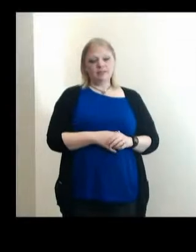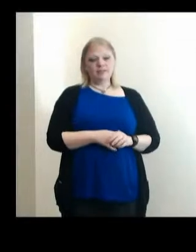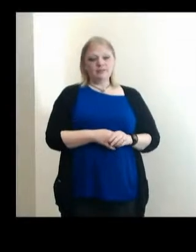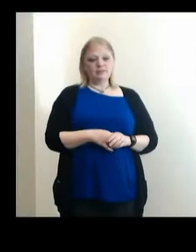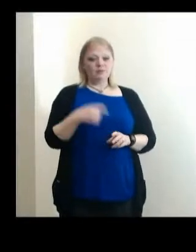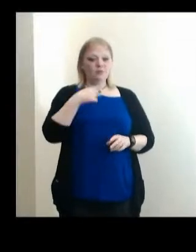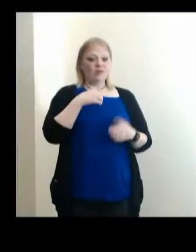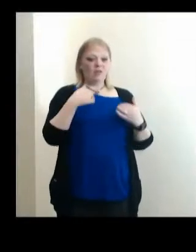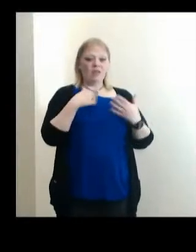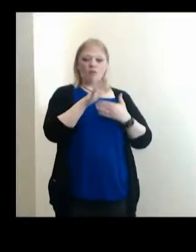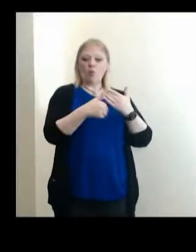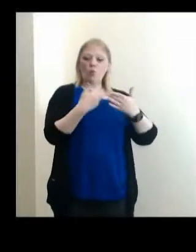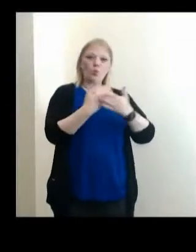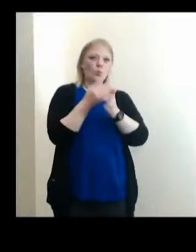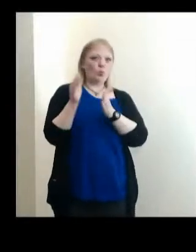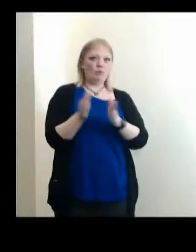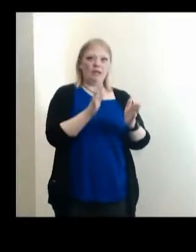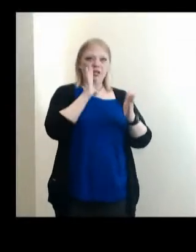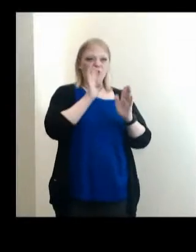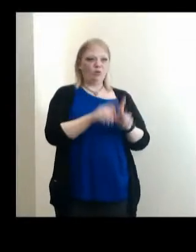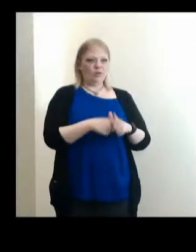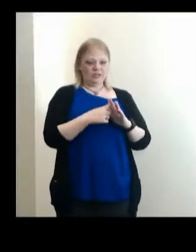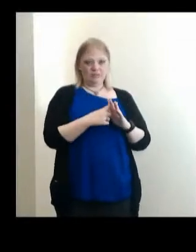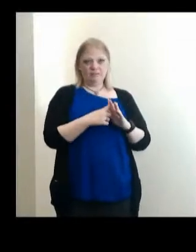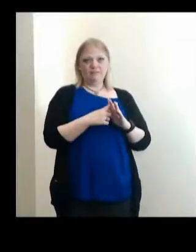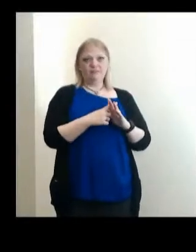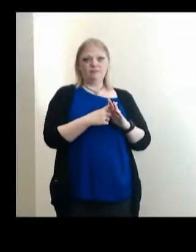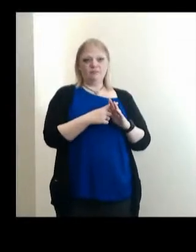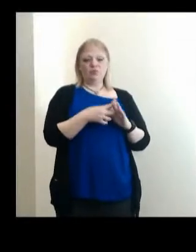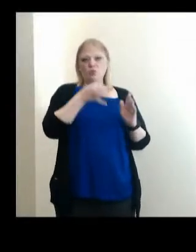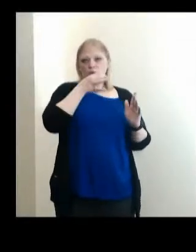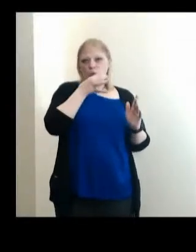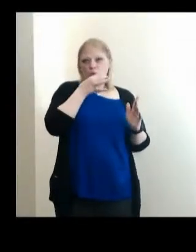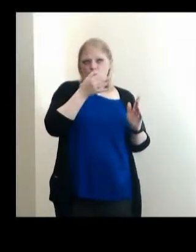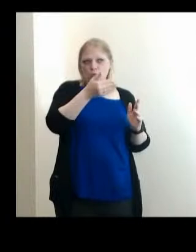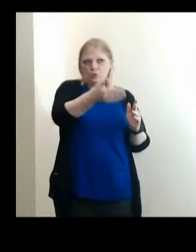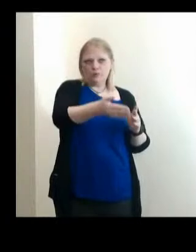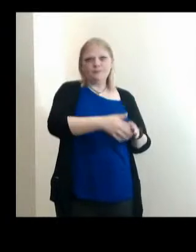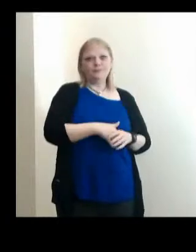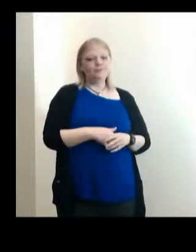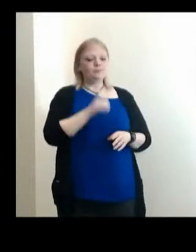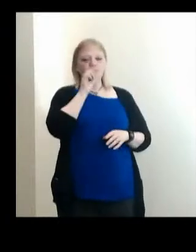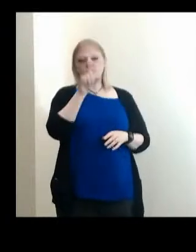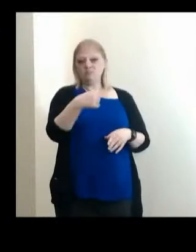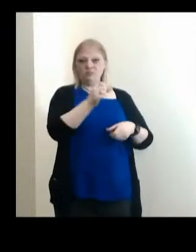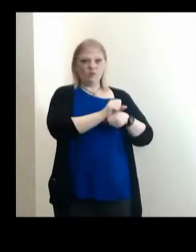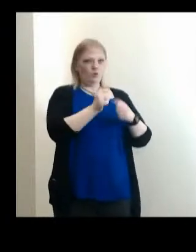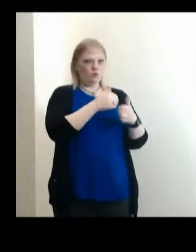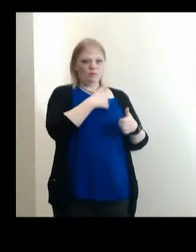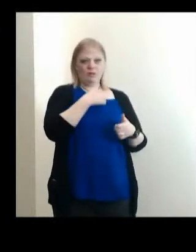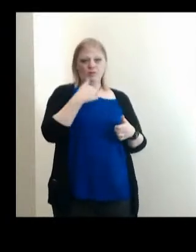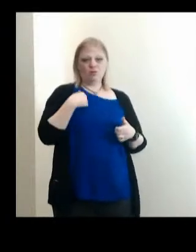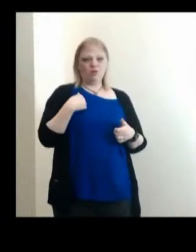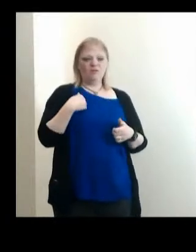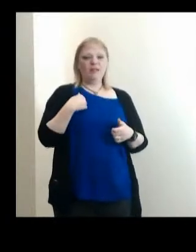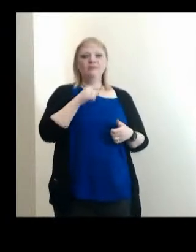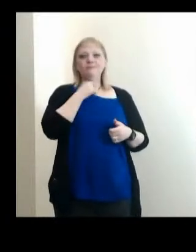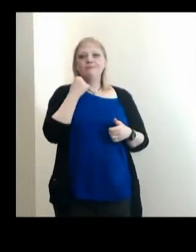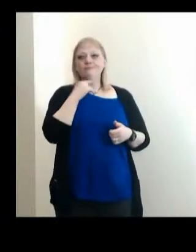We've got a whole new plan that we're going to be implementing in the near future, not only working with members of the clergy, but